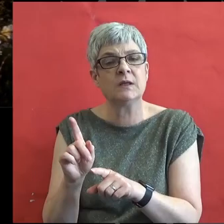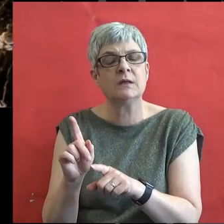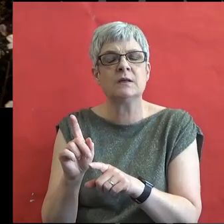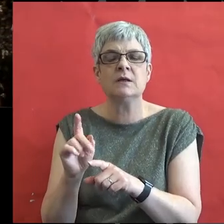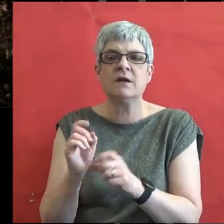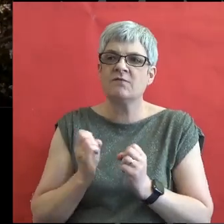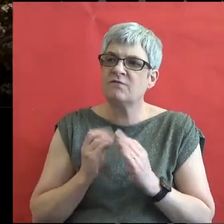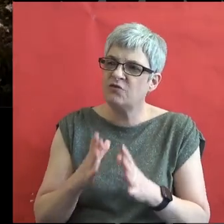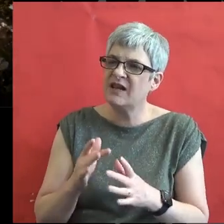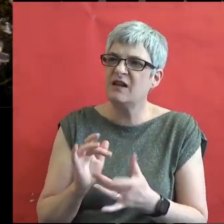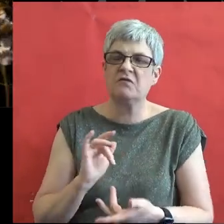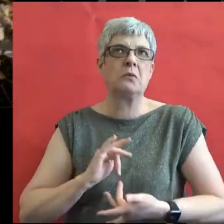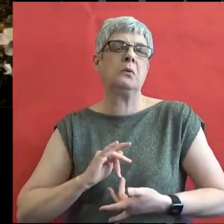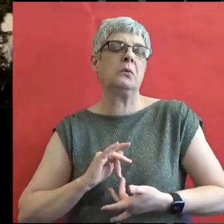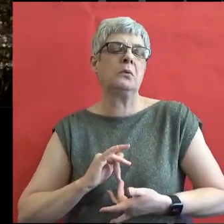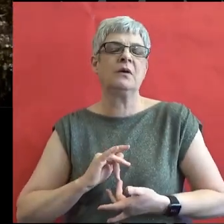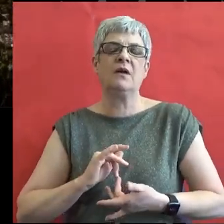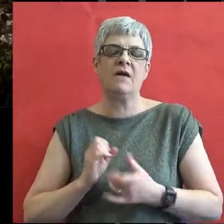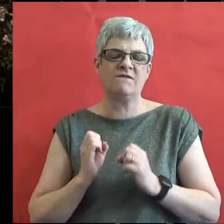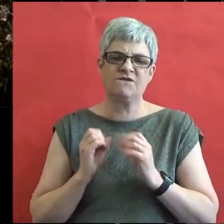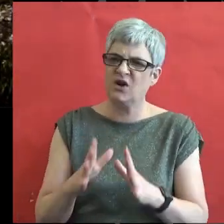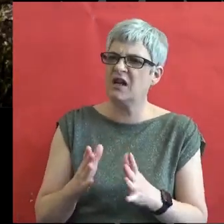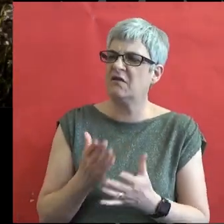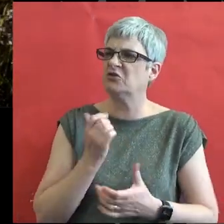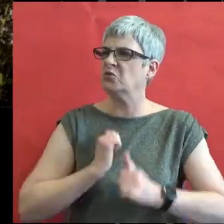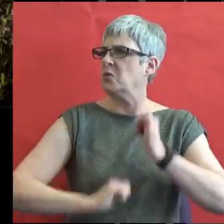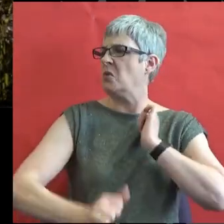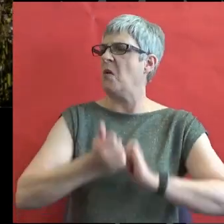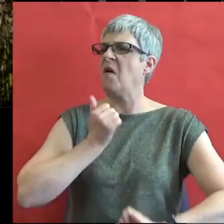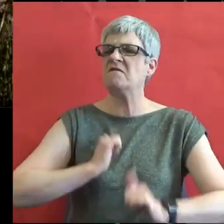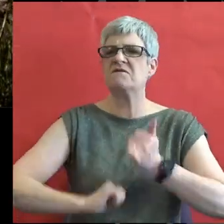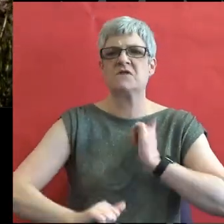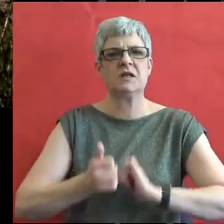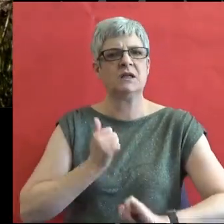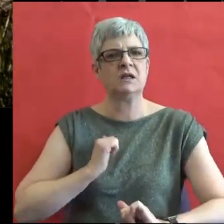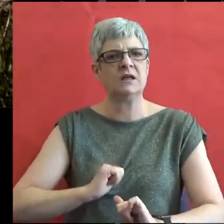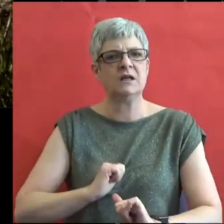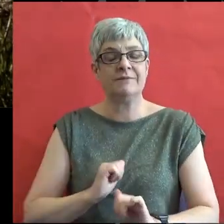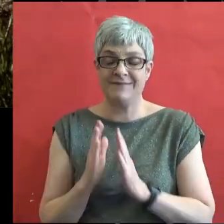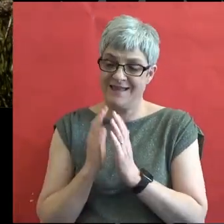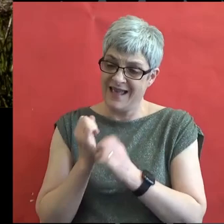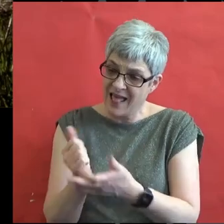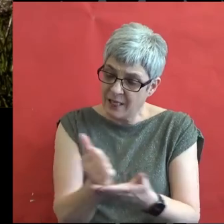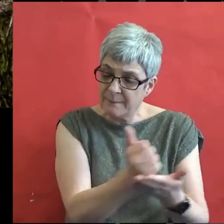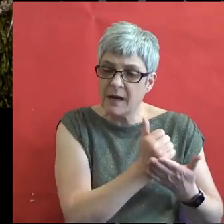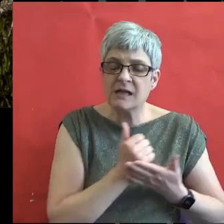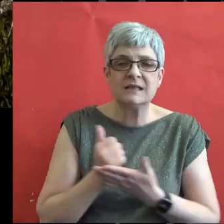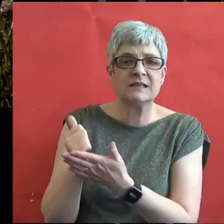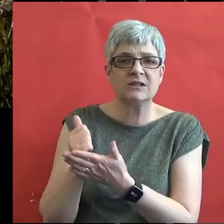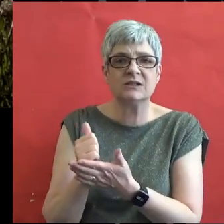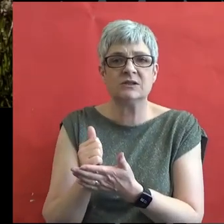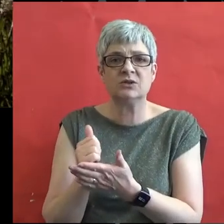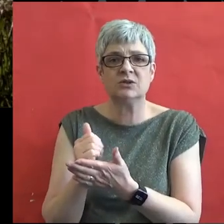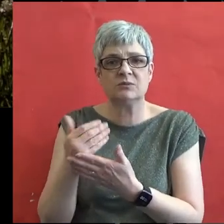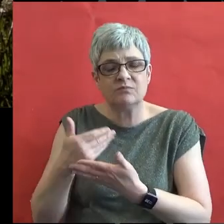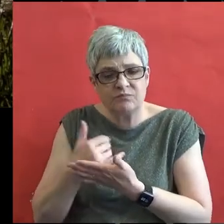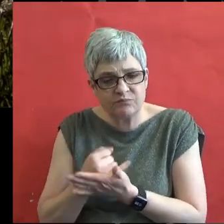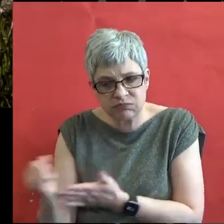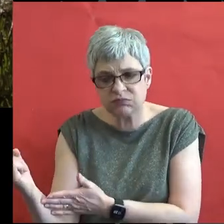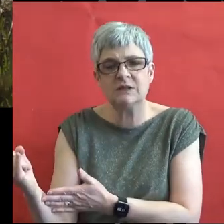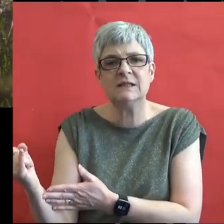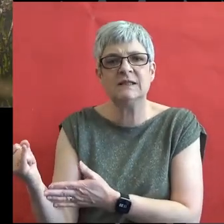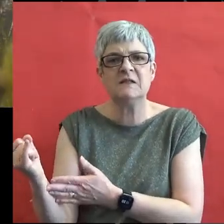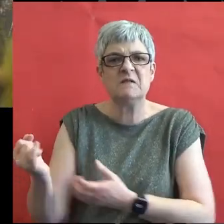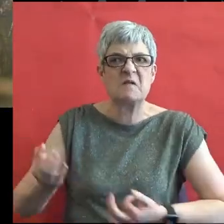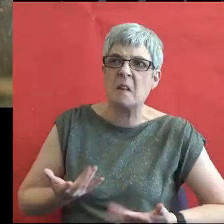of piety, free of showing off, and help us to shake off any form